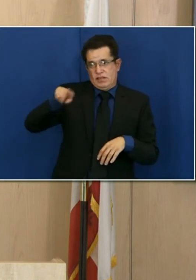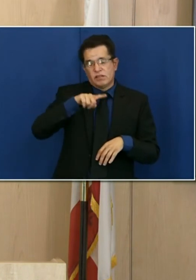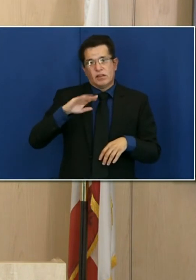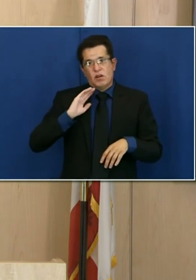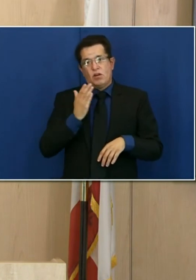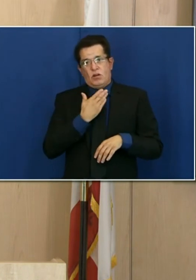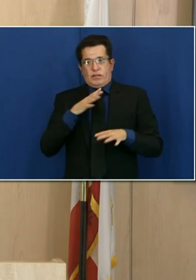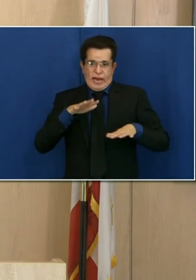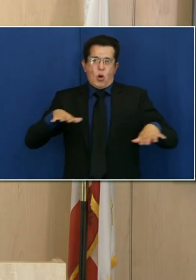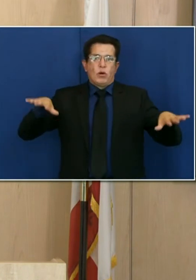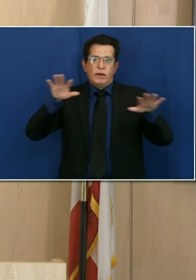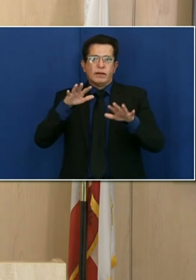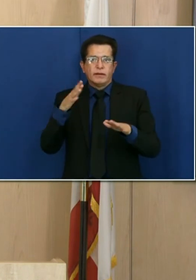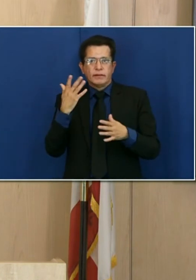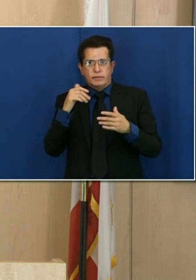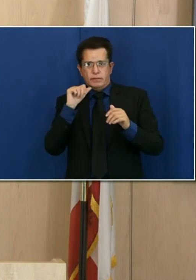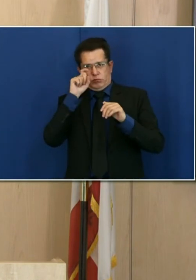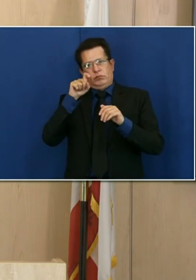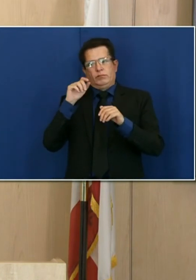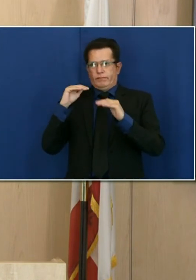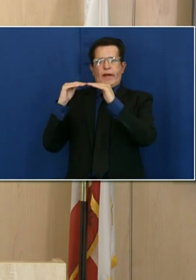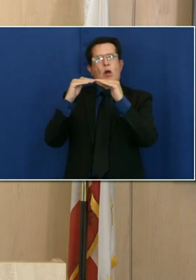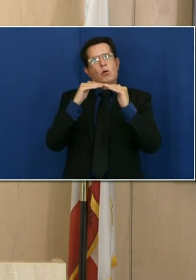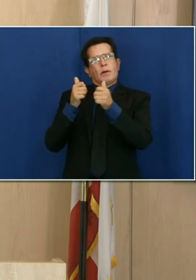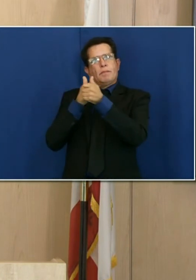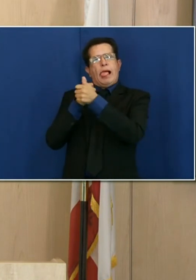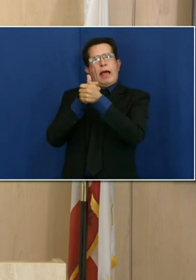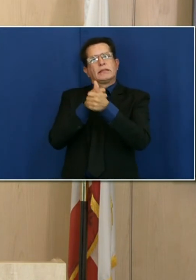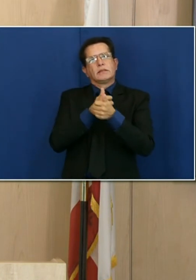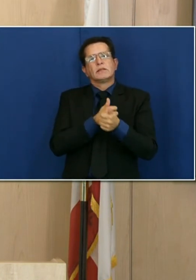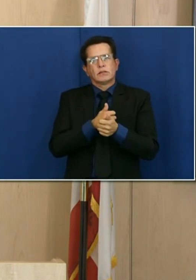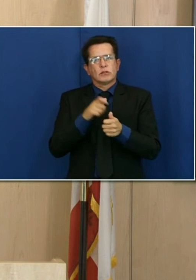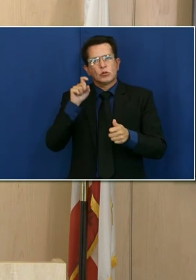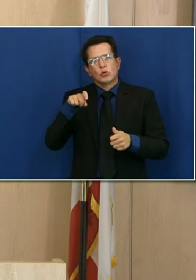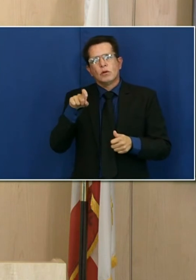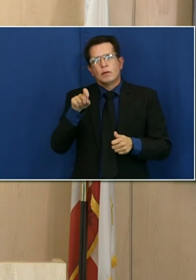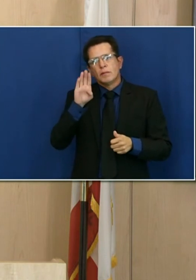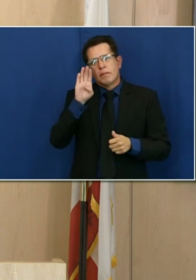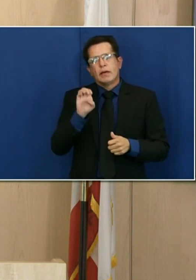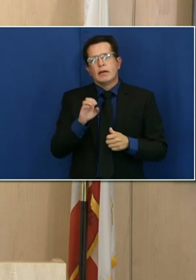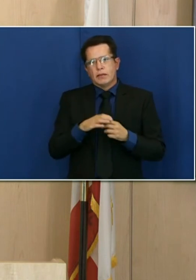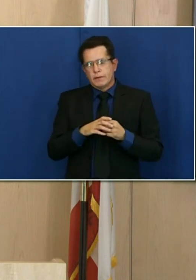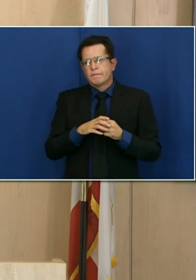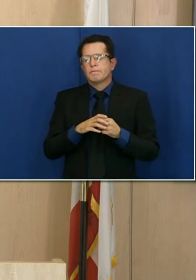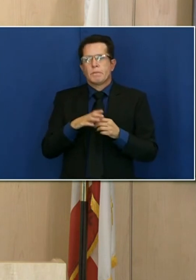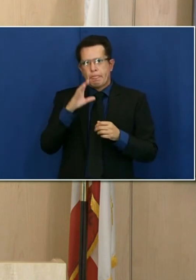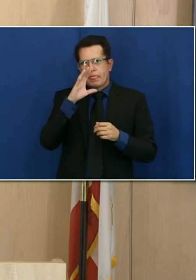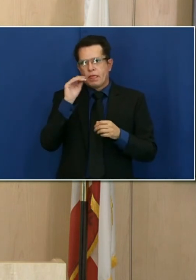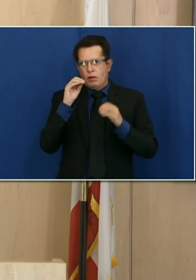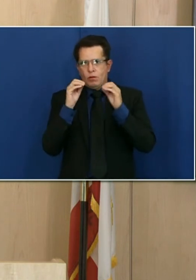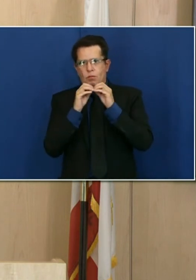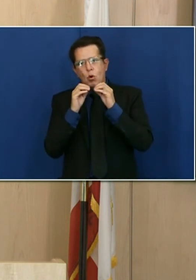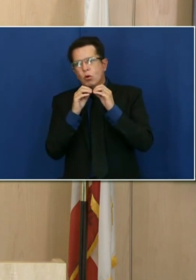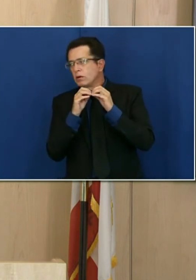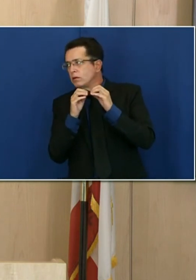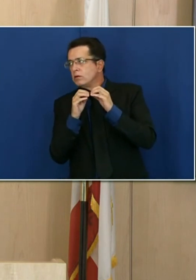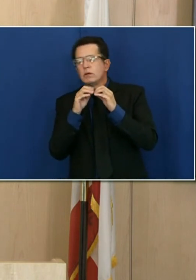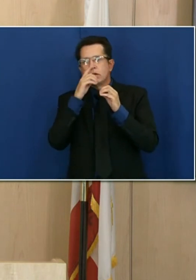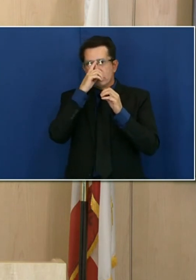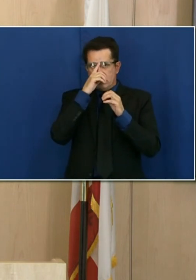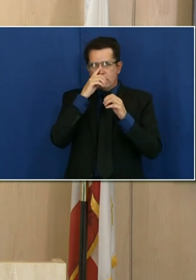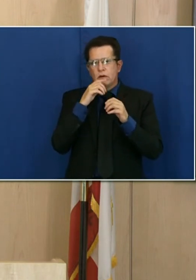having the ability to have widespread compliance, and the continued efforts to say that there